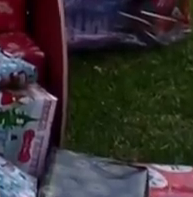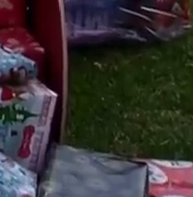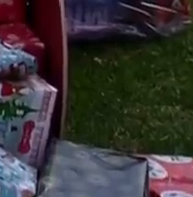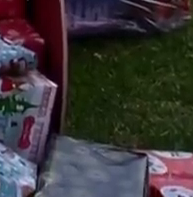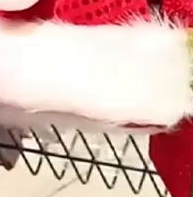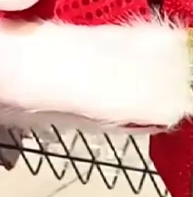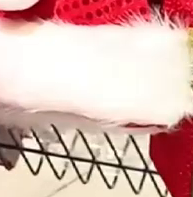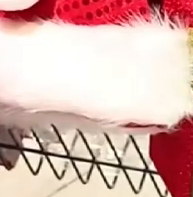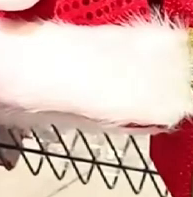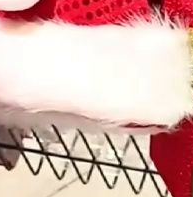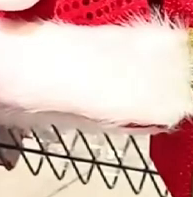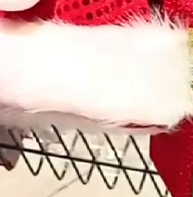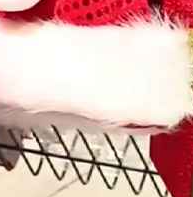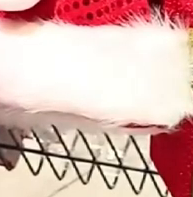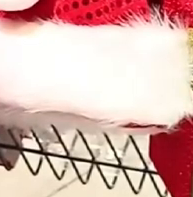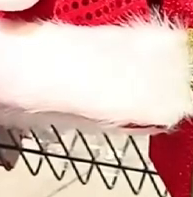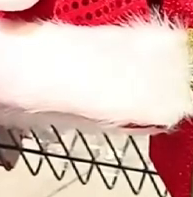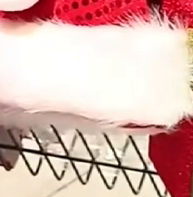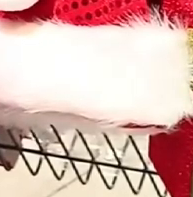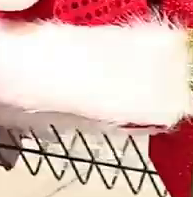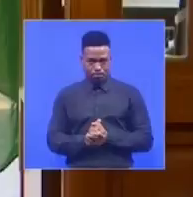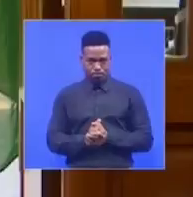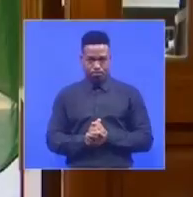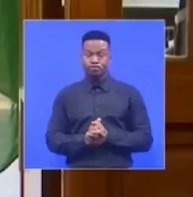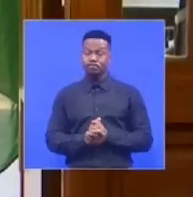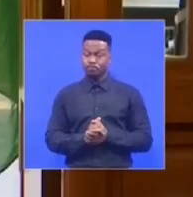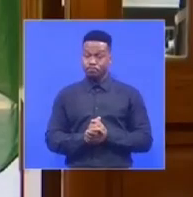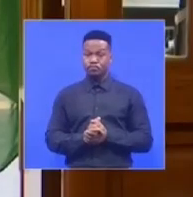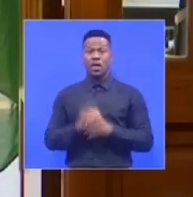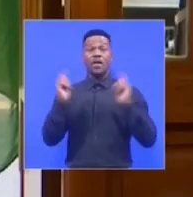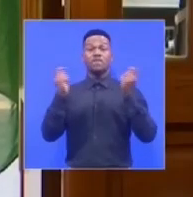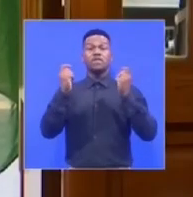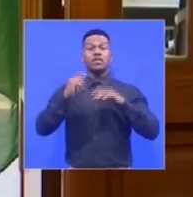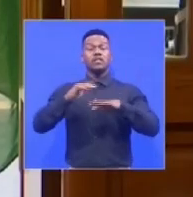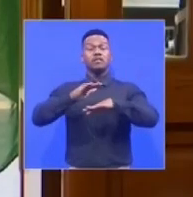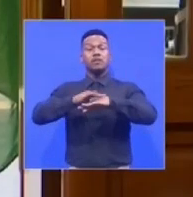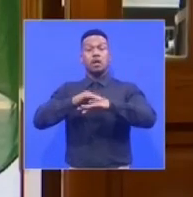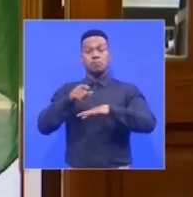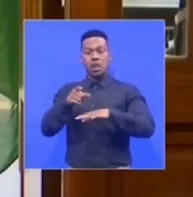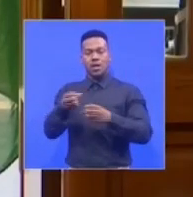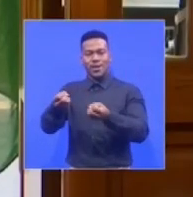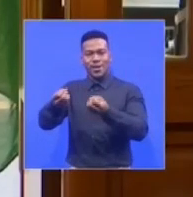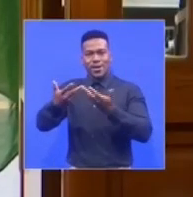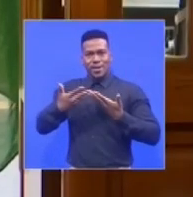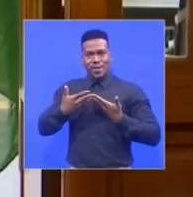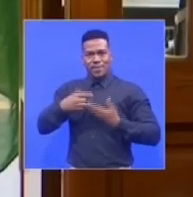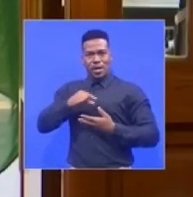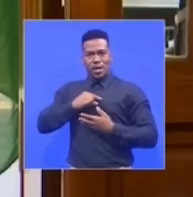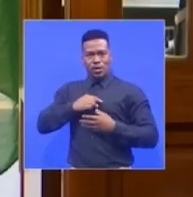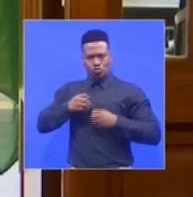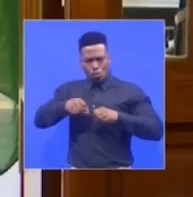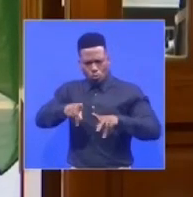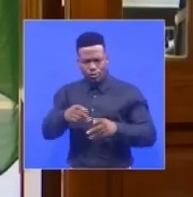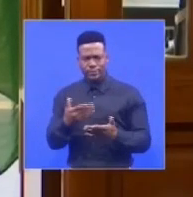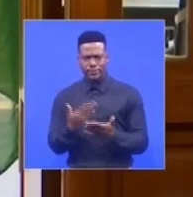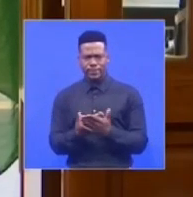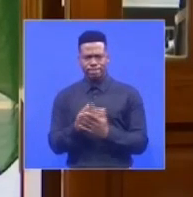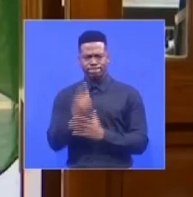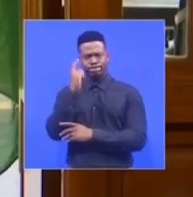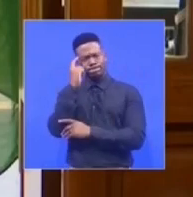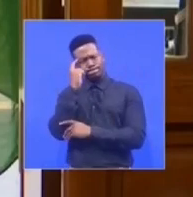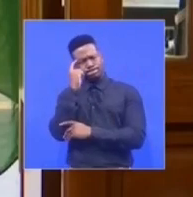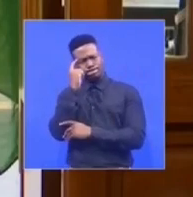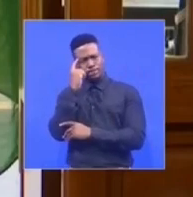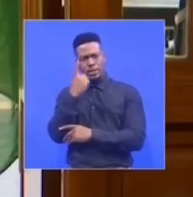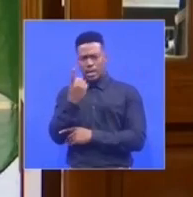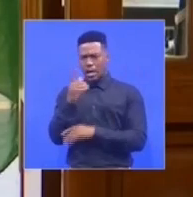year. The festive season presents us with an opportunity to take a moment to think about those who